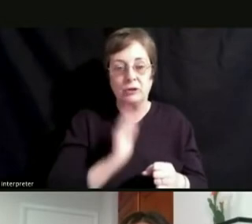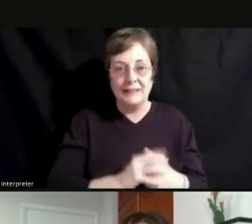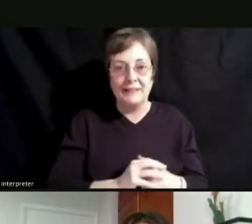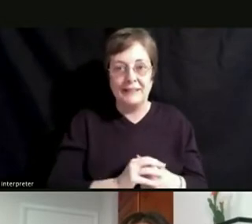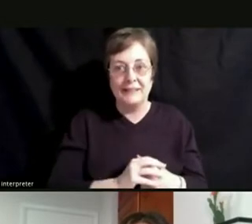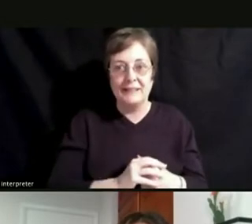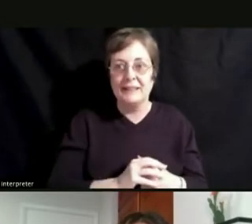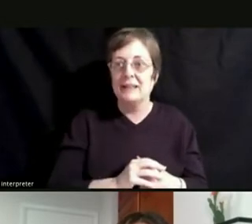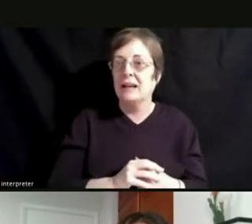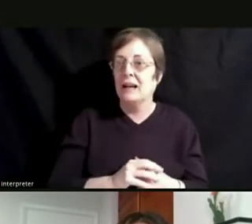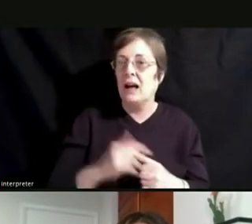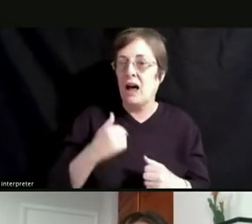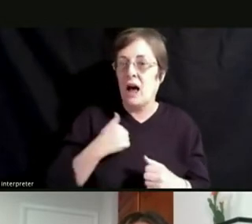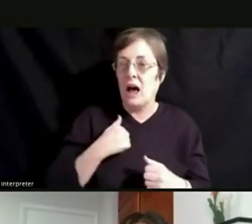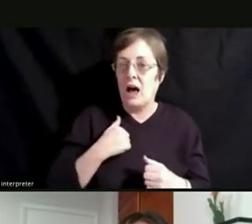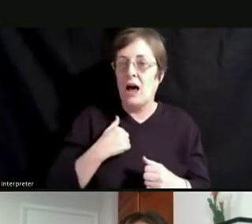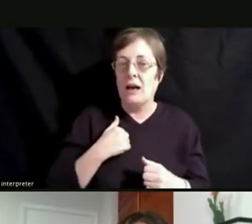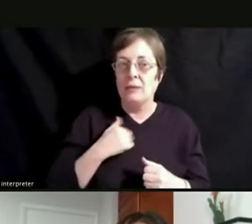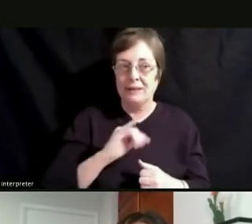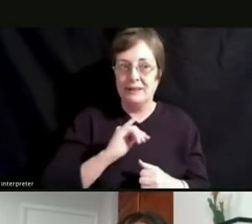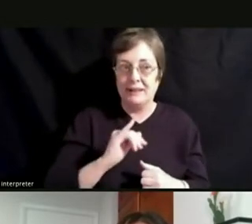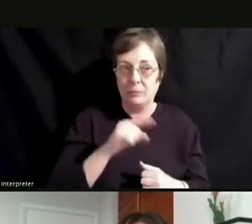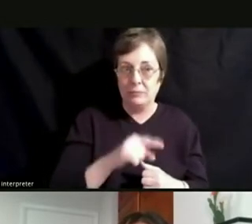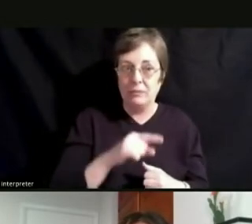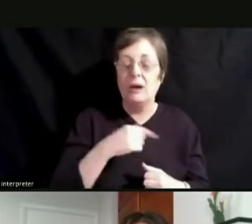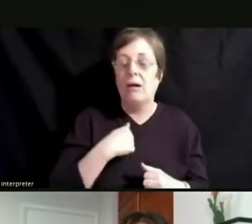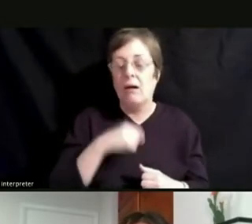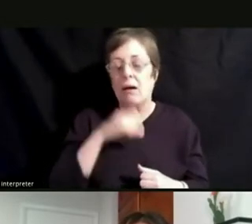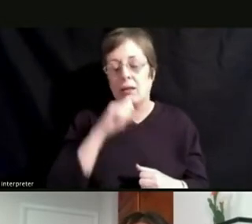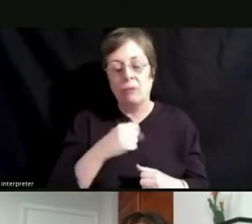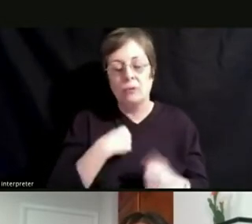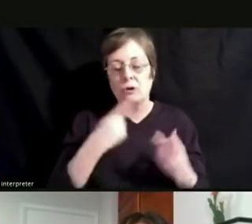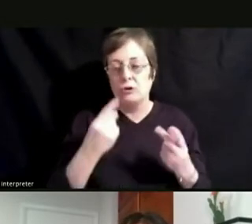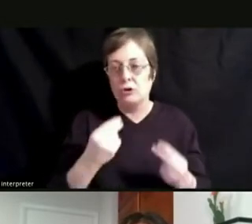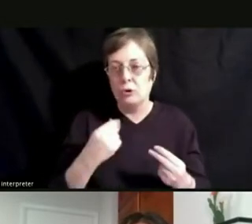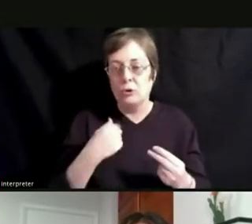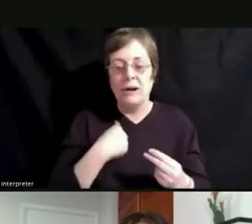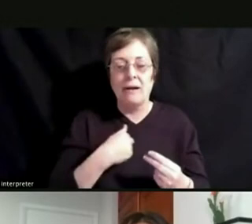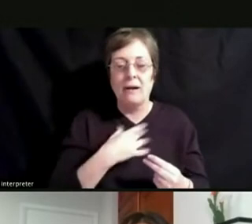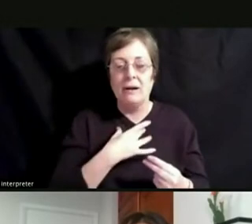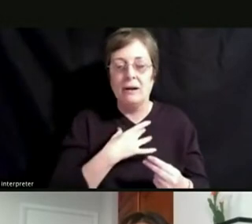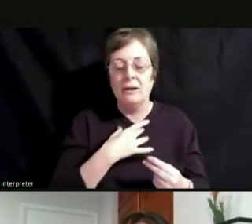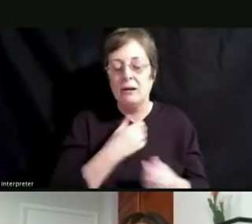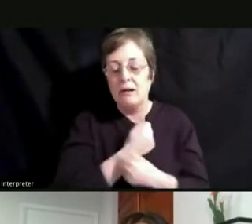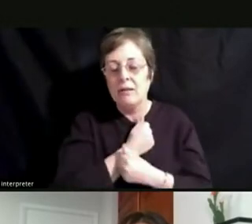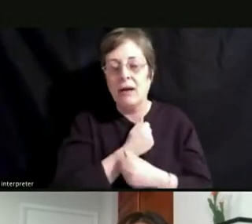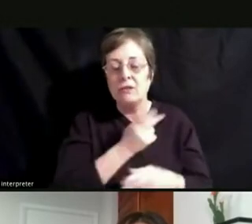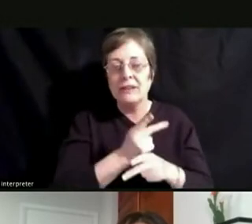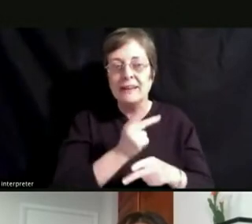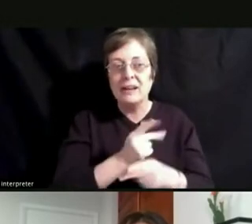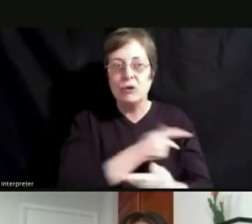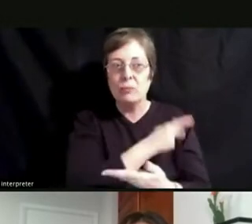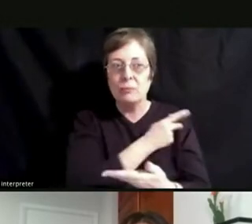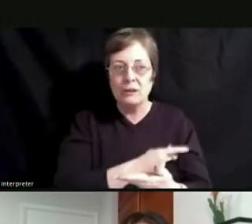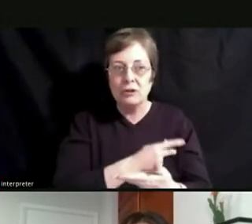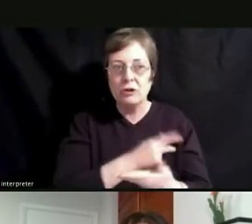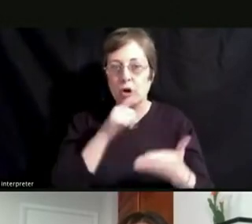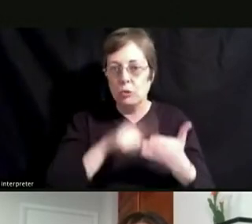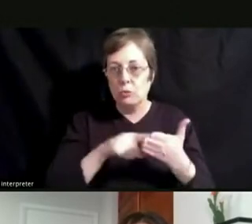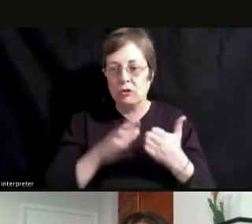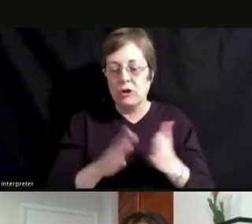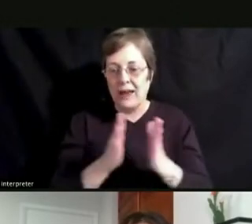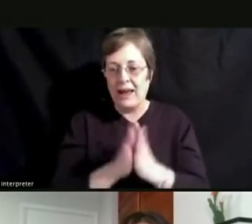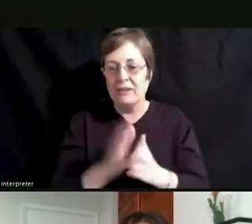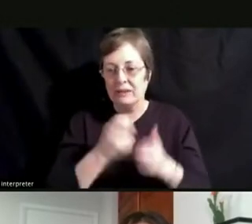I am like Dr. Maisal. I really love what I do. I love taking care of patients. I love being a researcher and asking those really